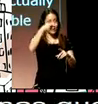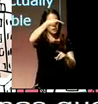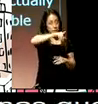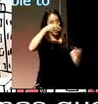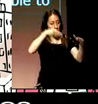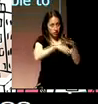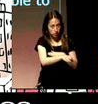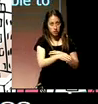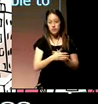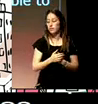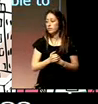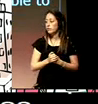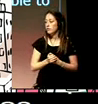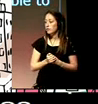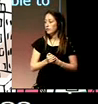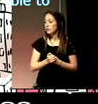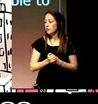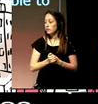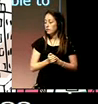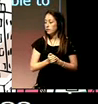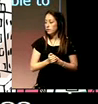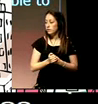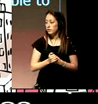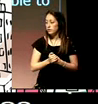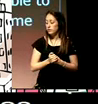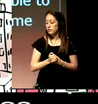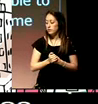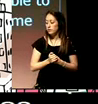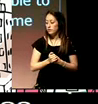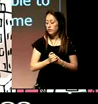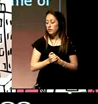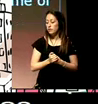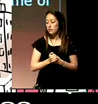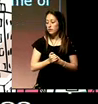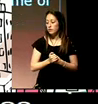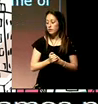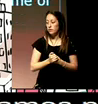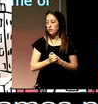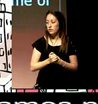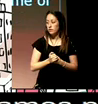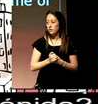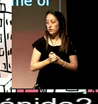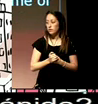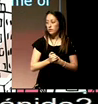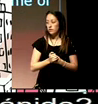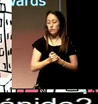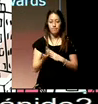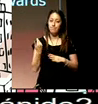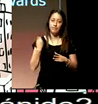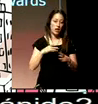of the... I think what I'm just going to jump towards the end of it, I suppose, to